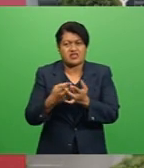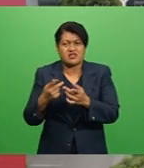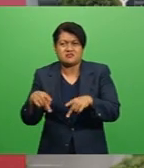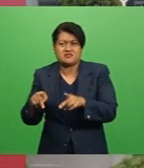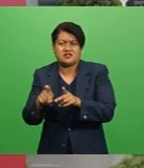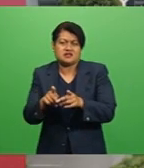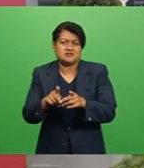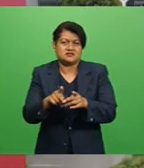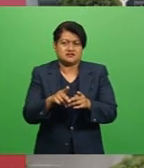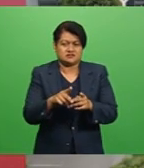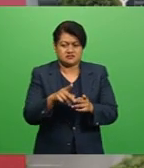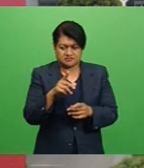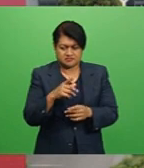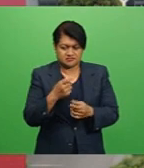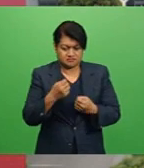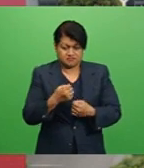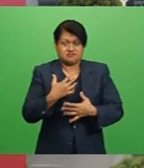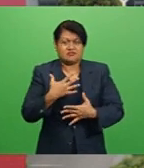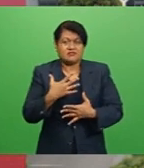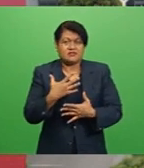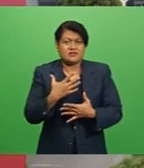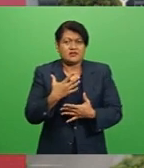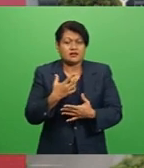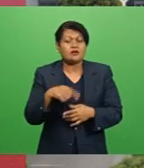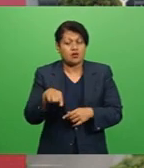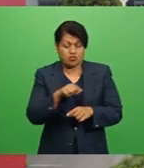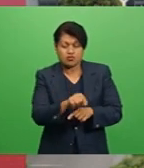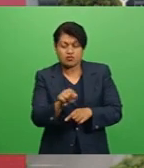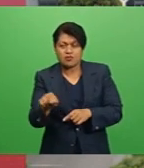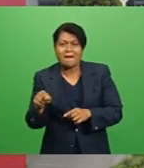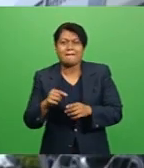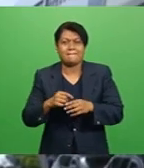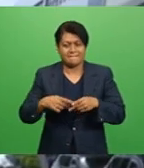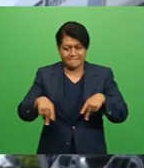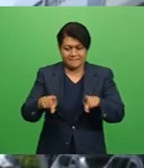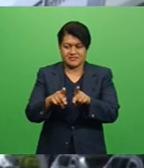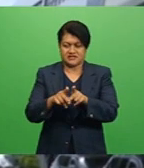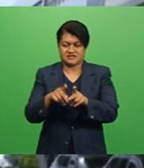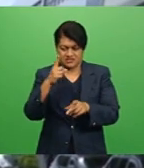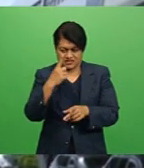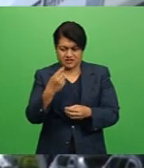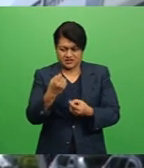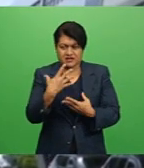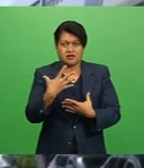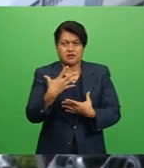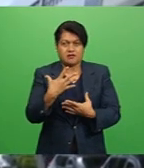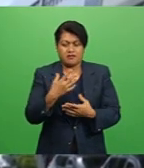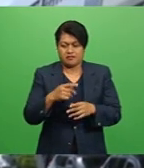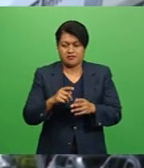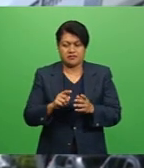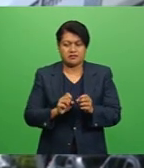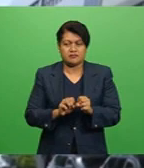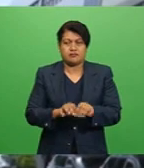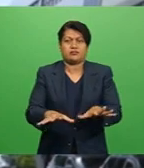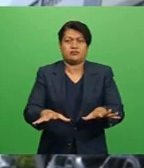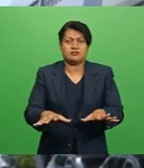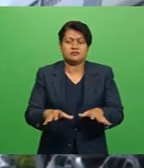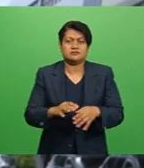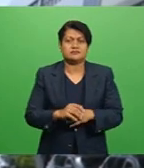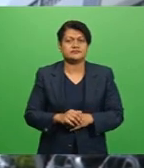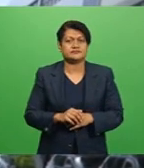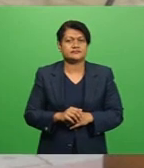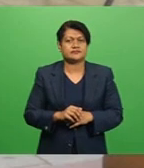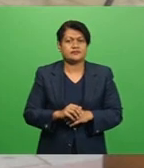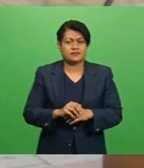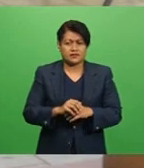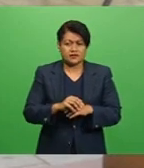have to come through Hong Kong. So those are the places where they could have picked up the virus. The health minister is urging